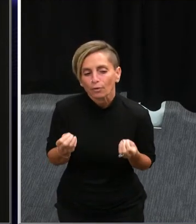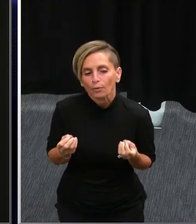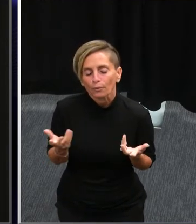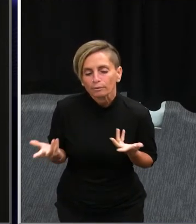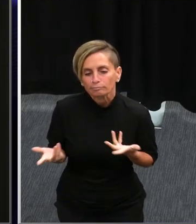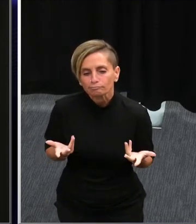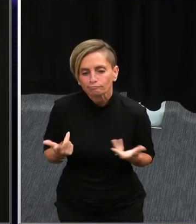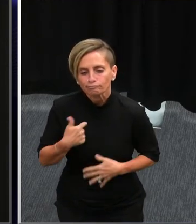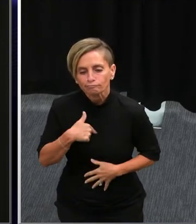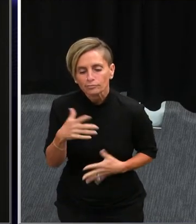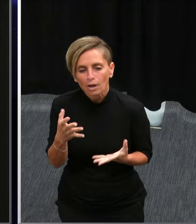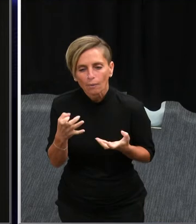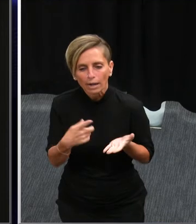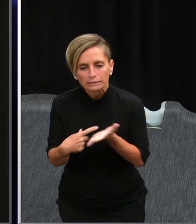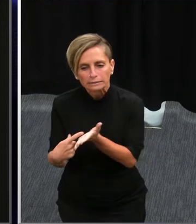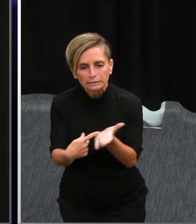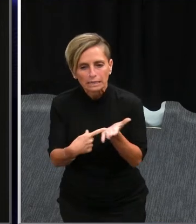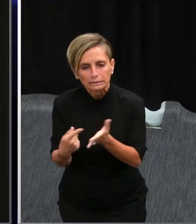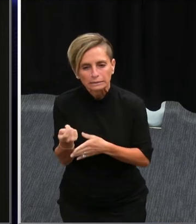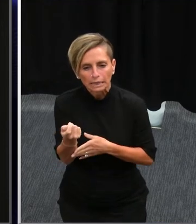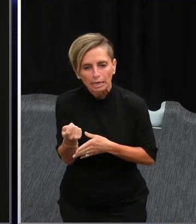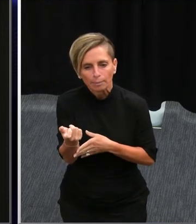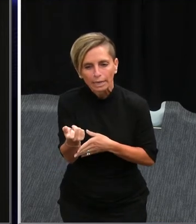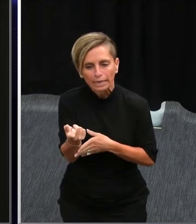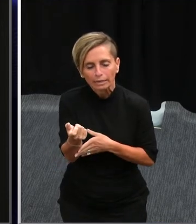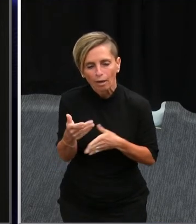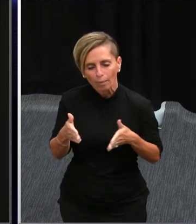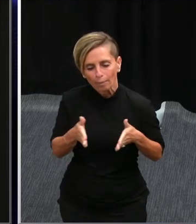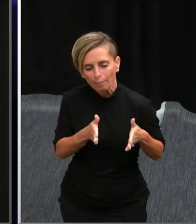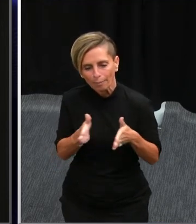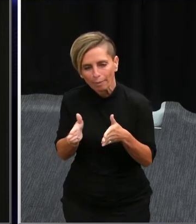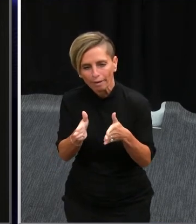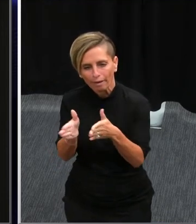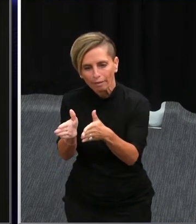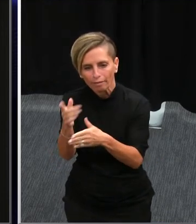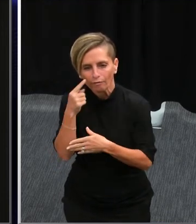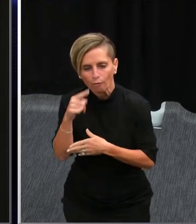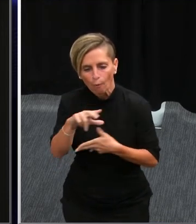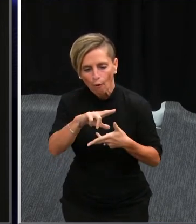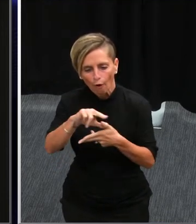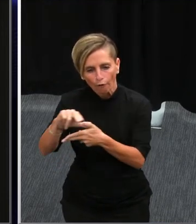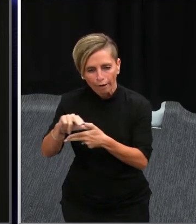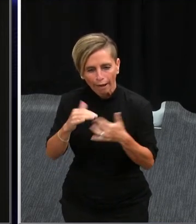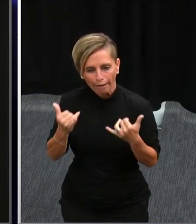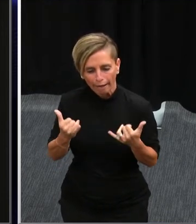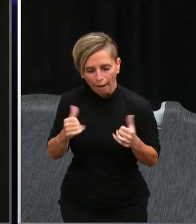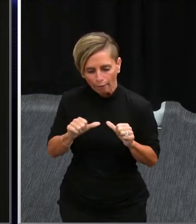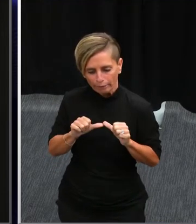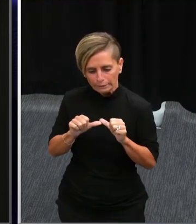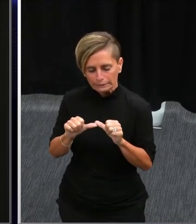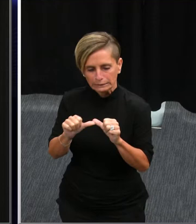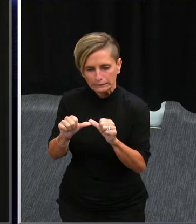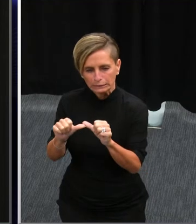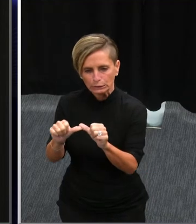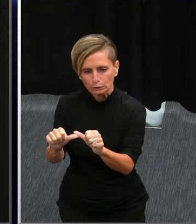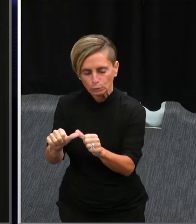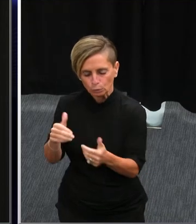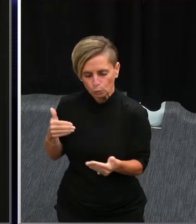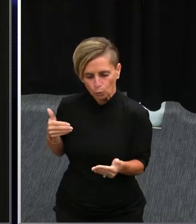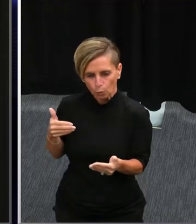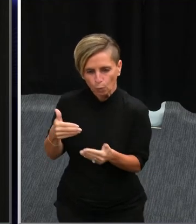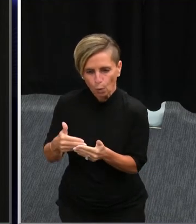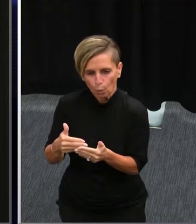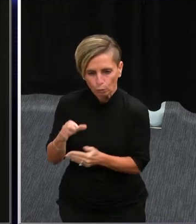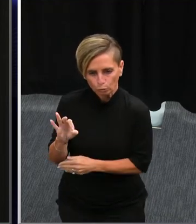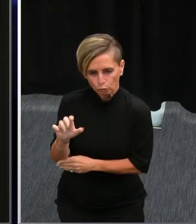I want to talk a little bit about the current track. Currently, the hurricane continues its approach towards the Sunshine State with expectations